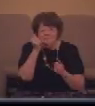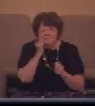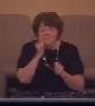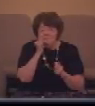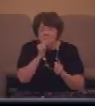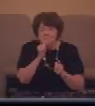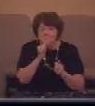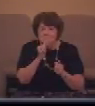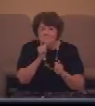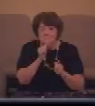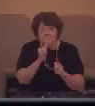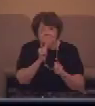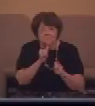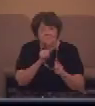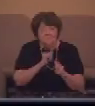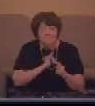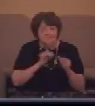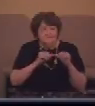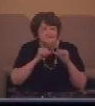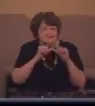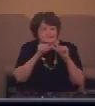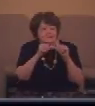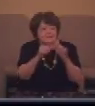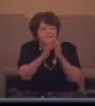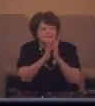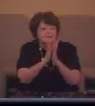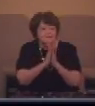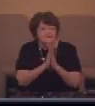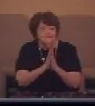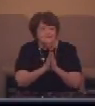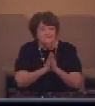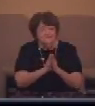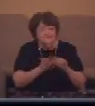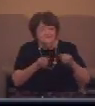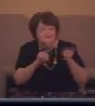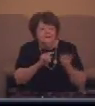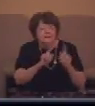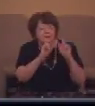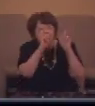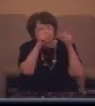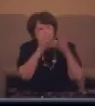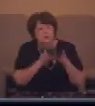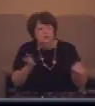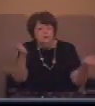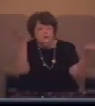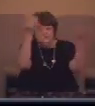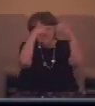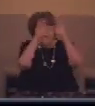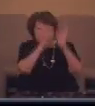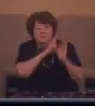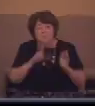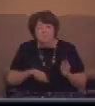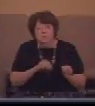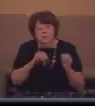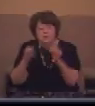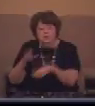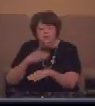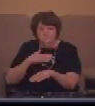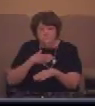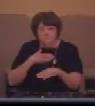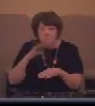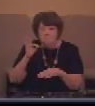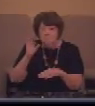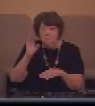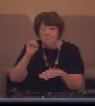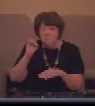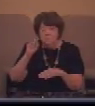Every day, still praying as I'm onward bound. Lord, plant my feet